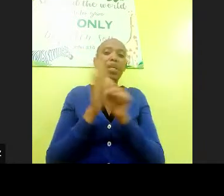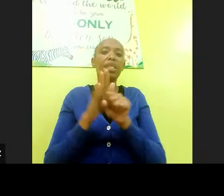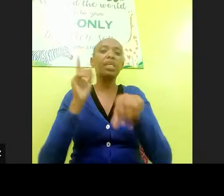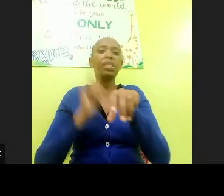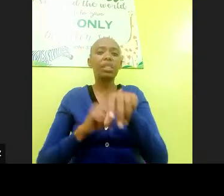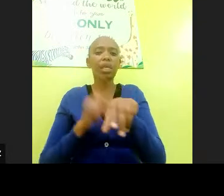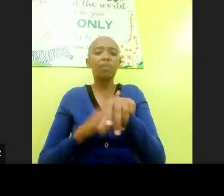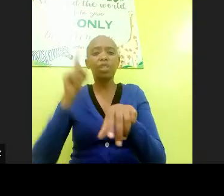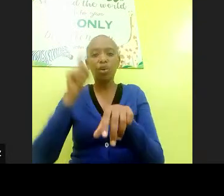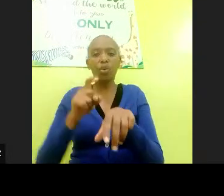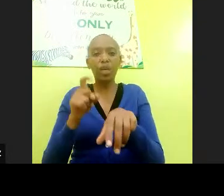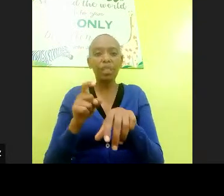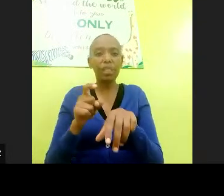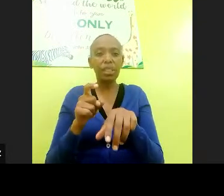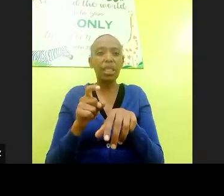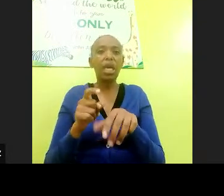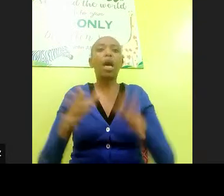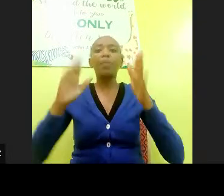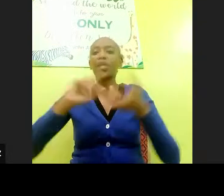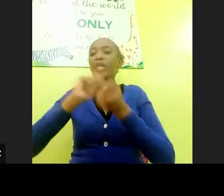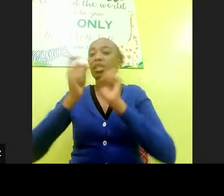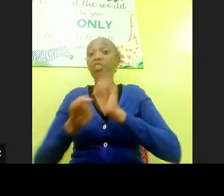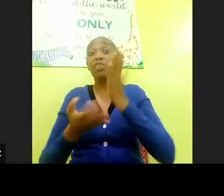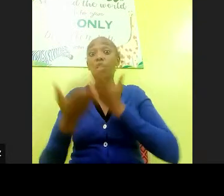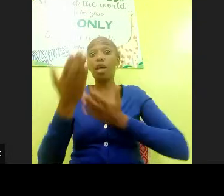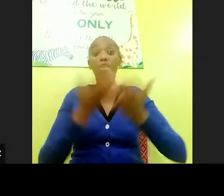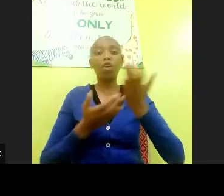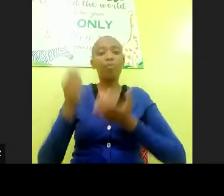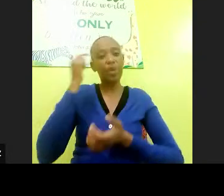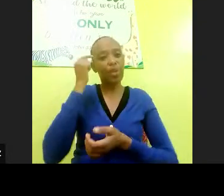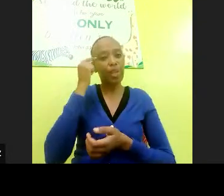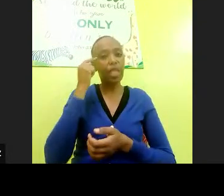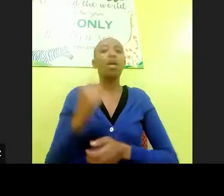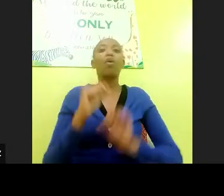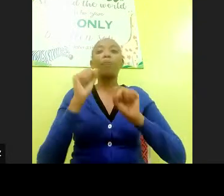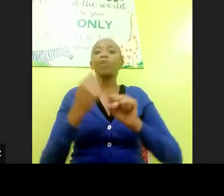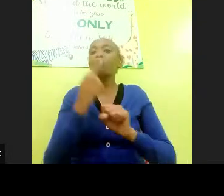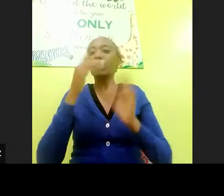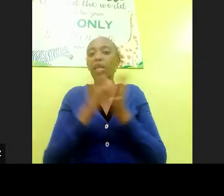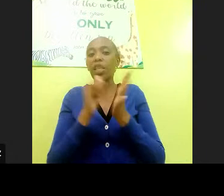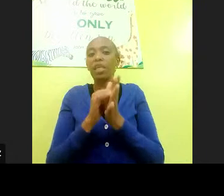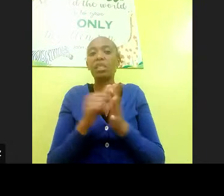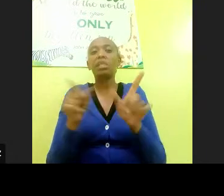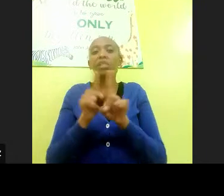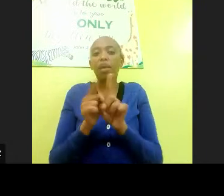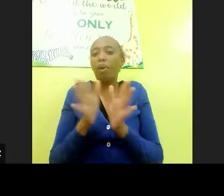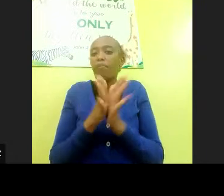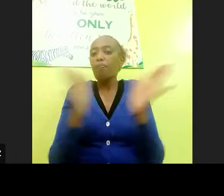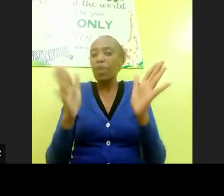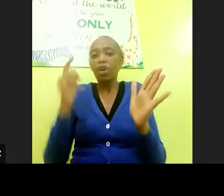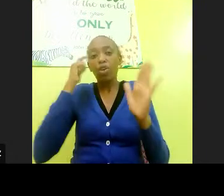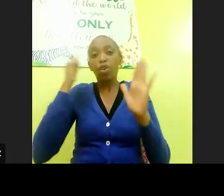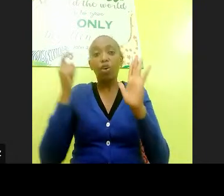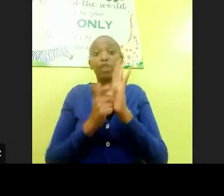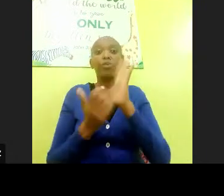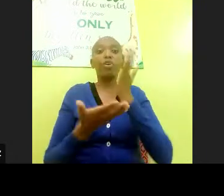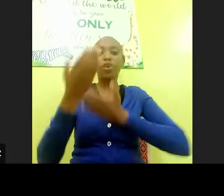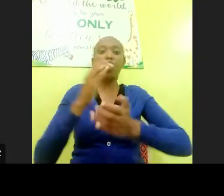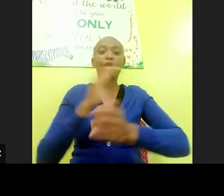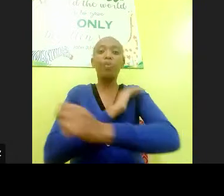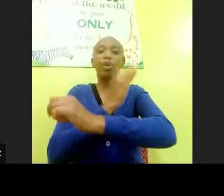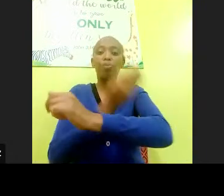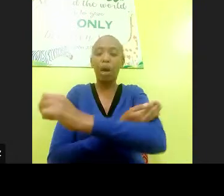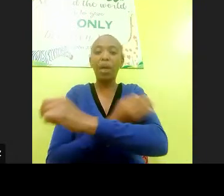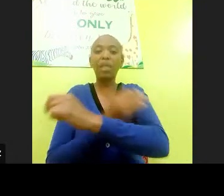requires a major shift in economic thinking. I would say even a radical reconfiguration of the economic power